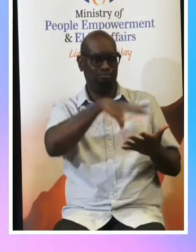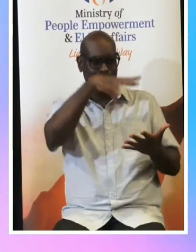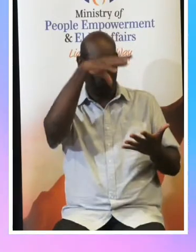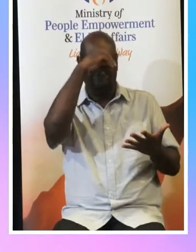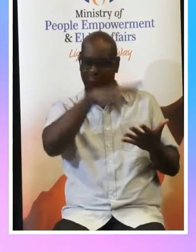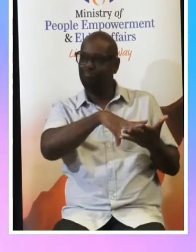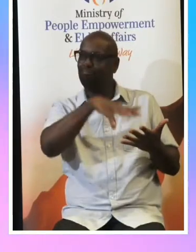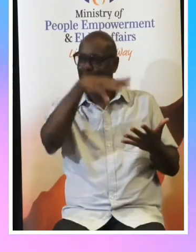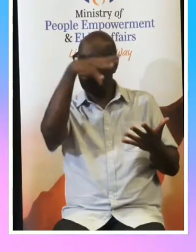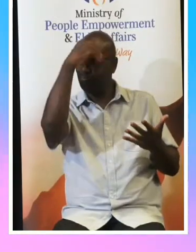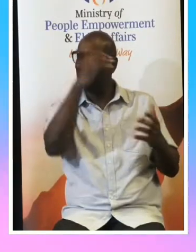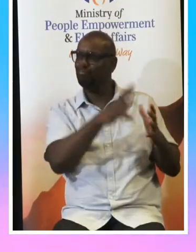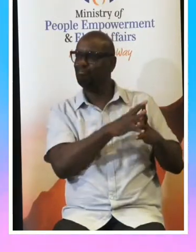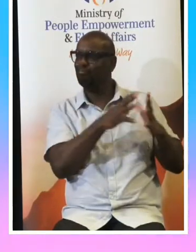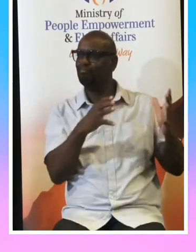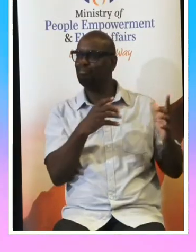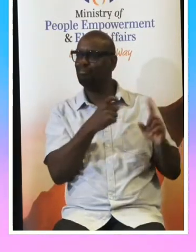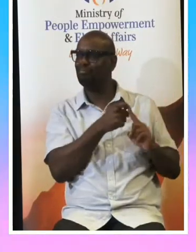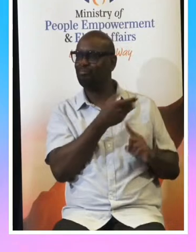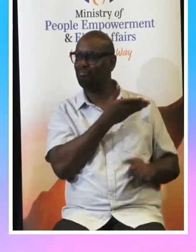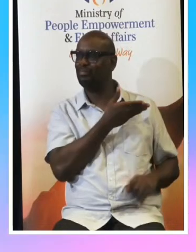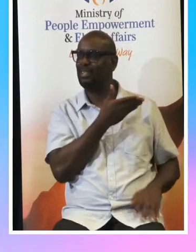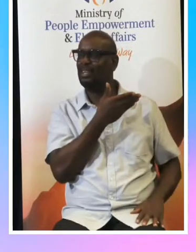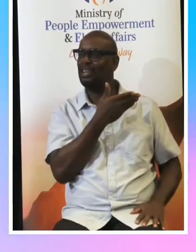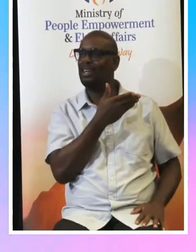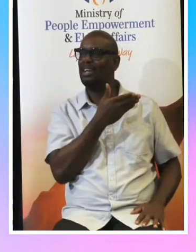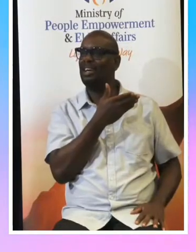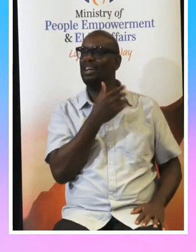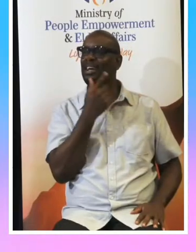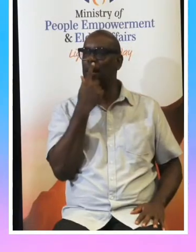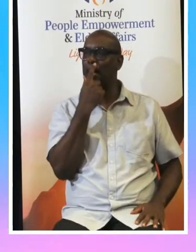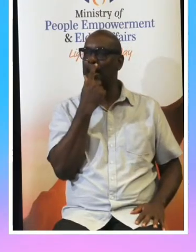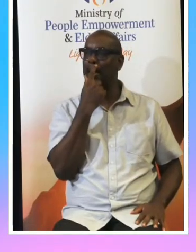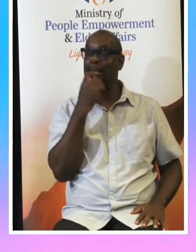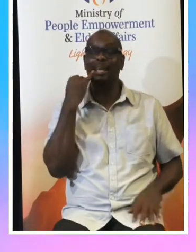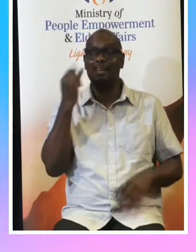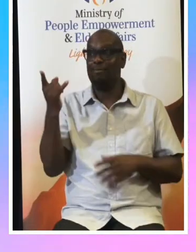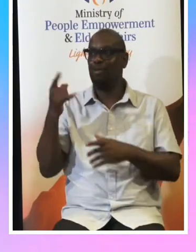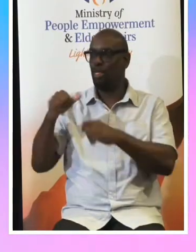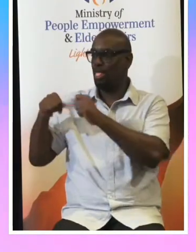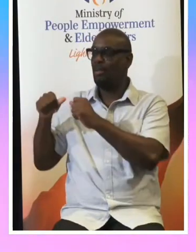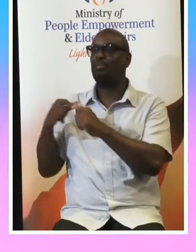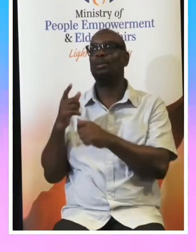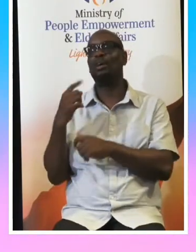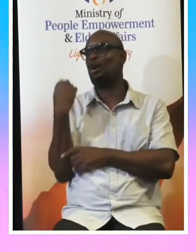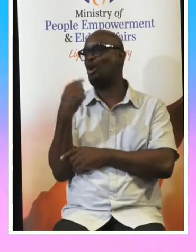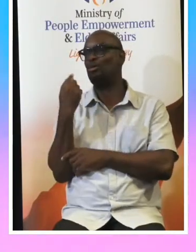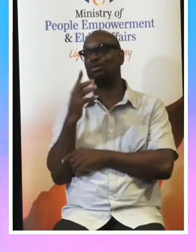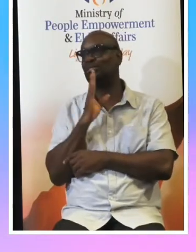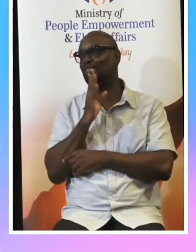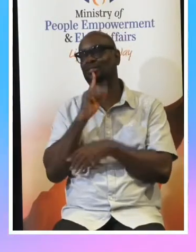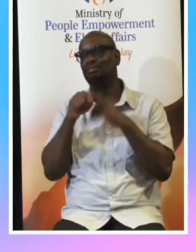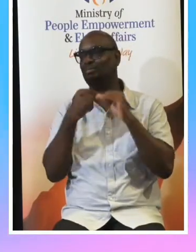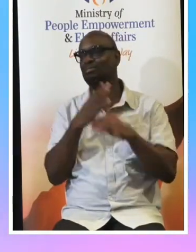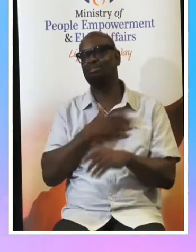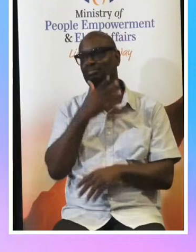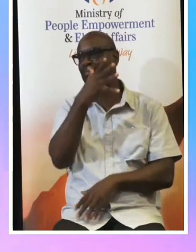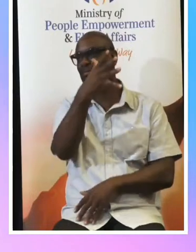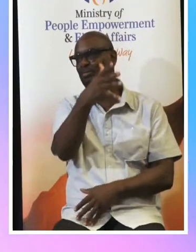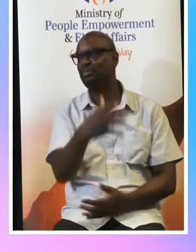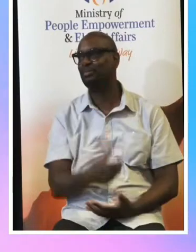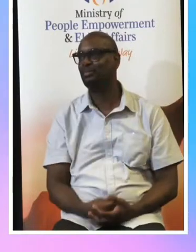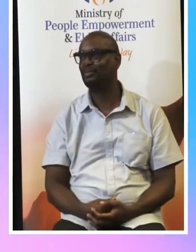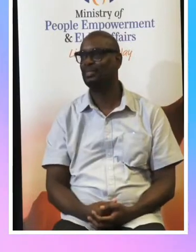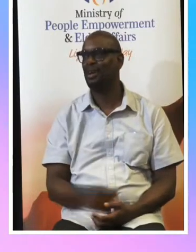her. If you are around me often enough, it won't be long before I recall some saying from my grandmother,